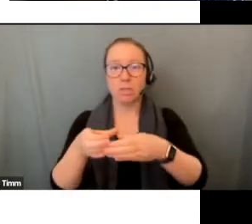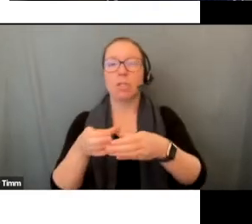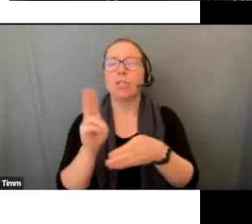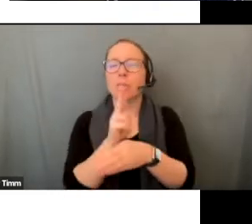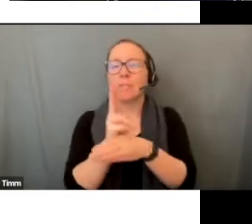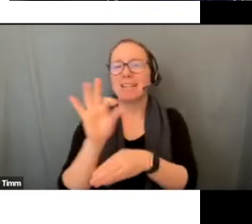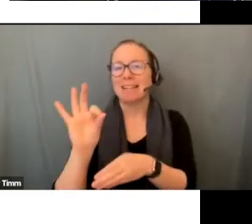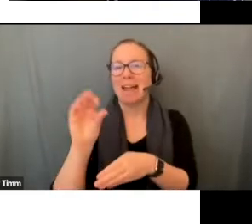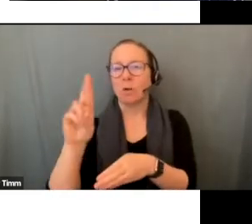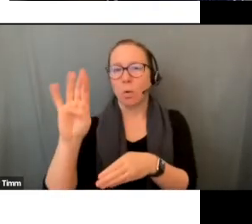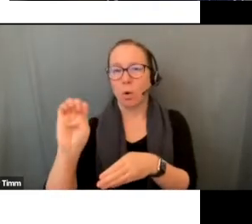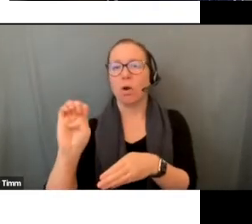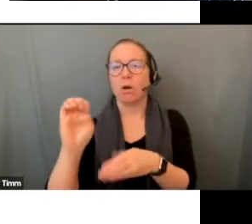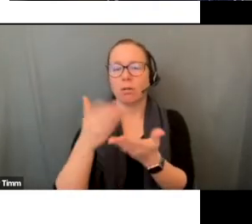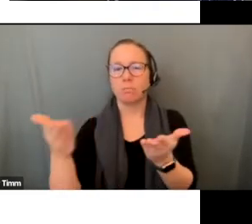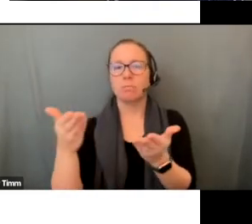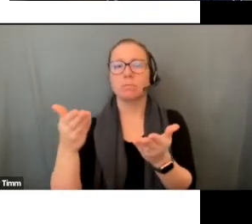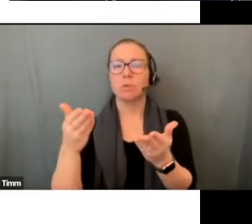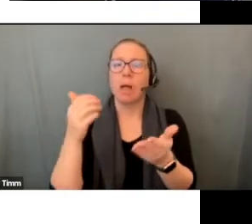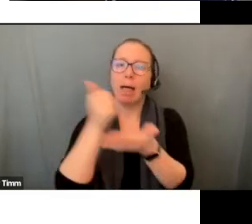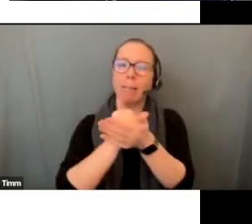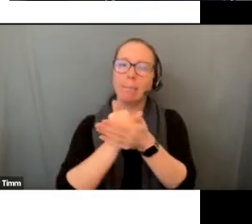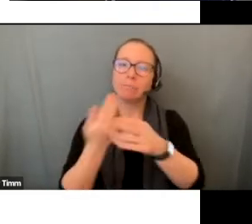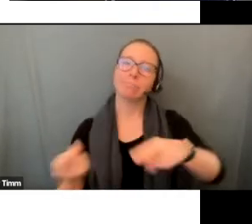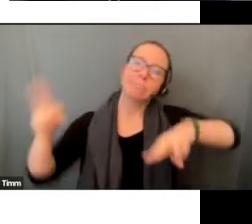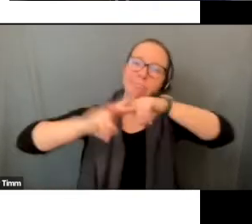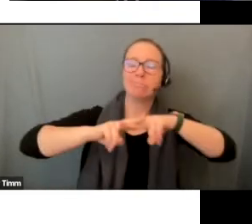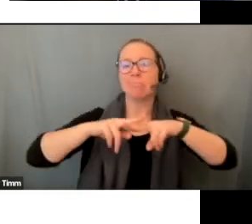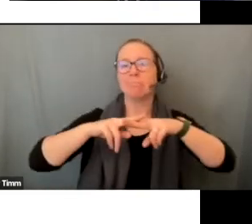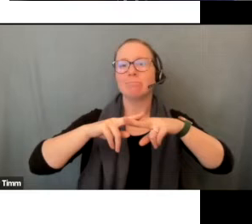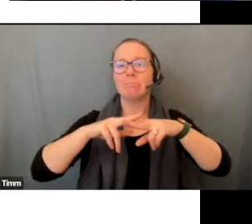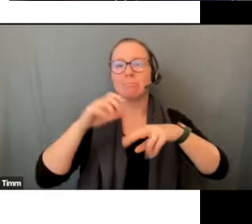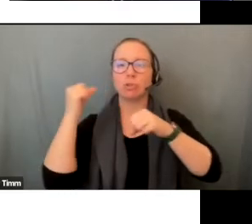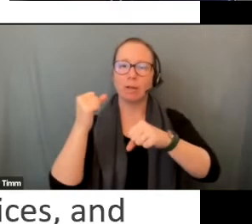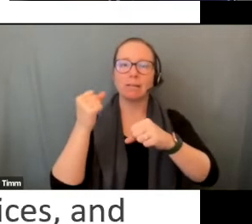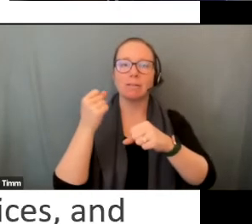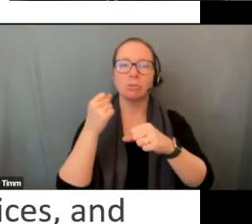helps strengthen that to be focused towards the mission.